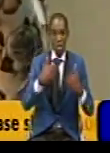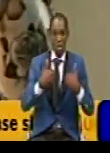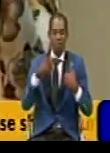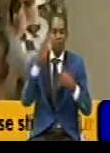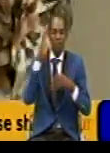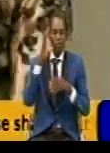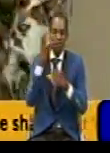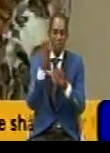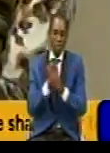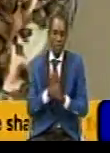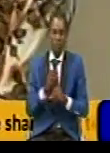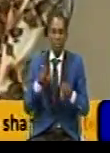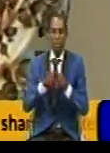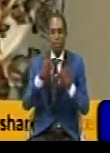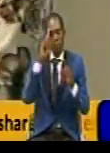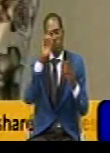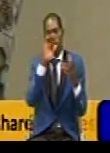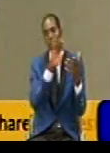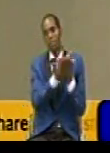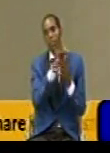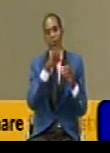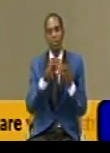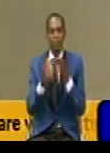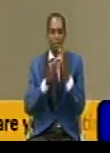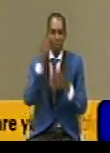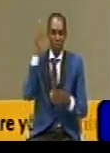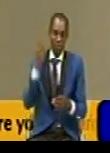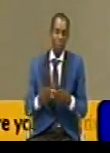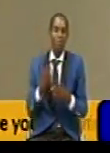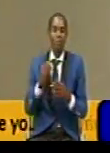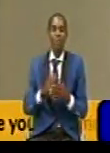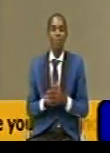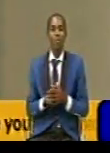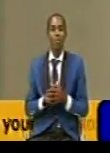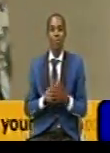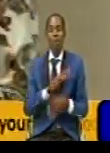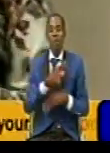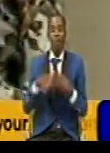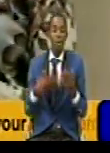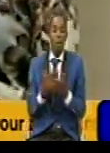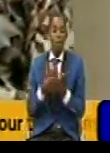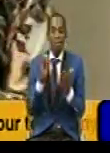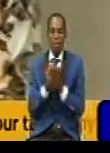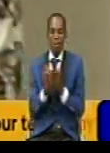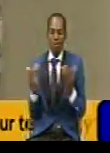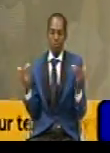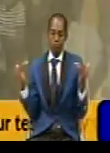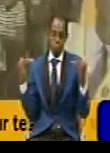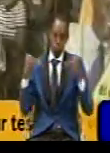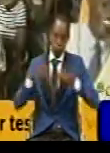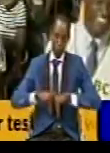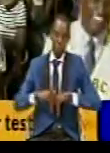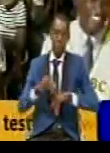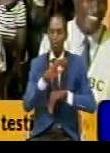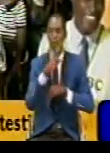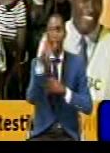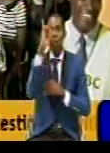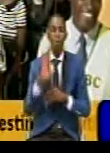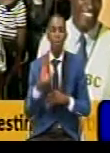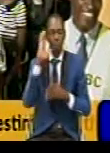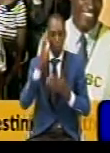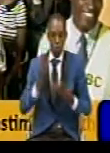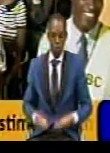whatever problem you are having, just believe. You receive your own miracle in Jesus' name. All